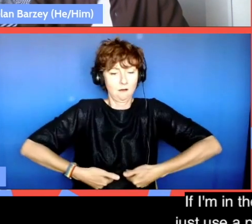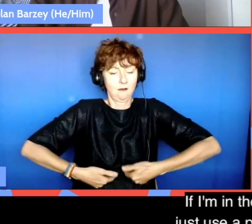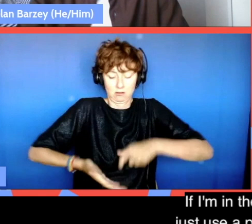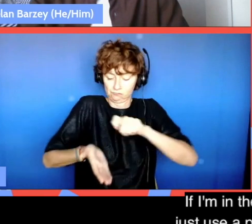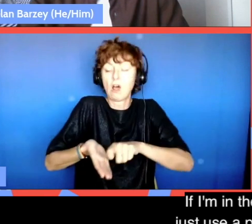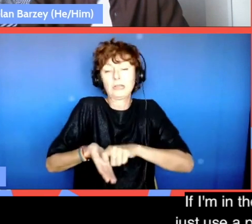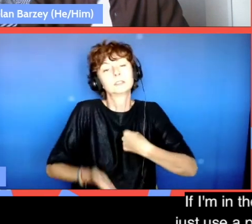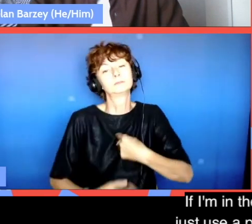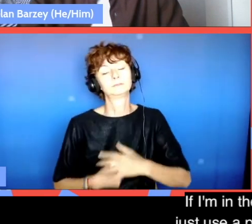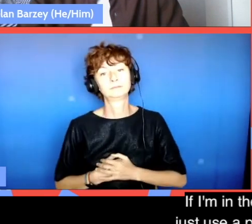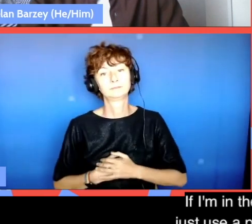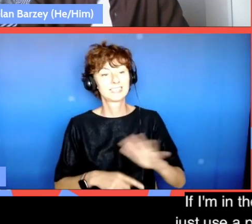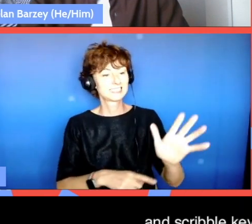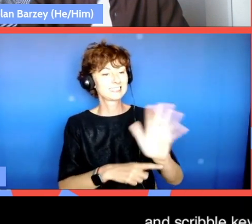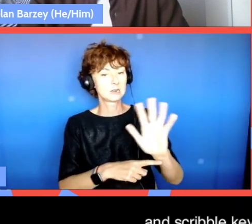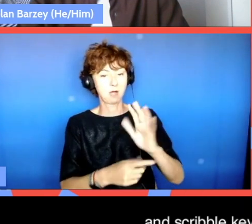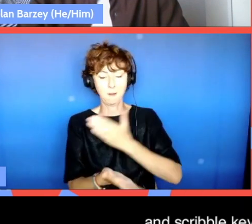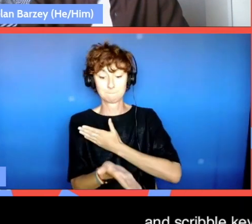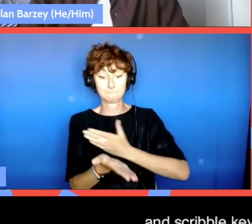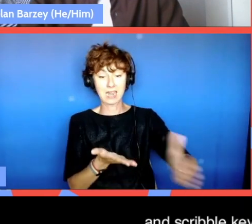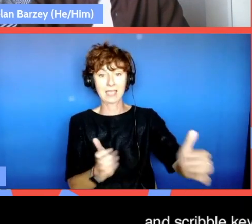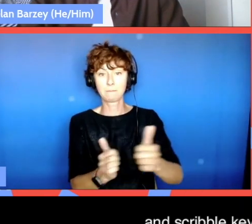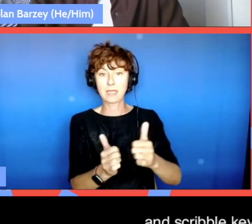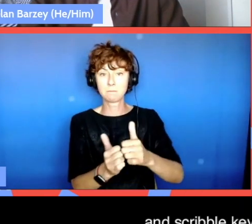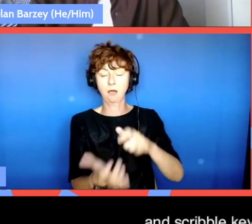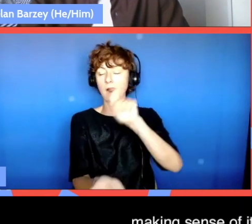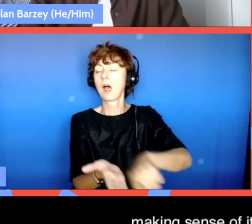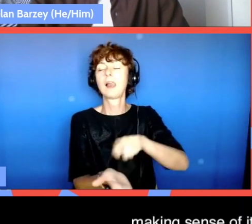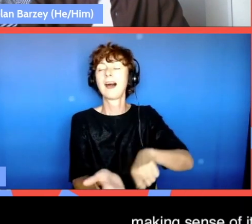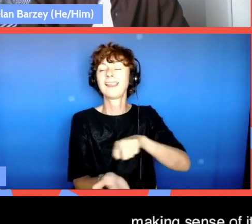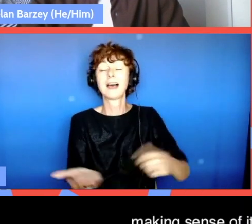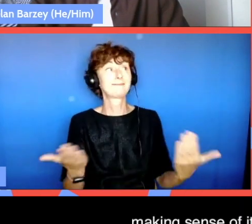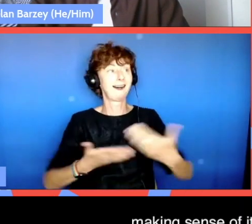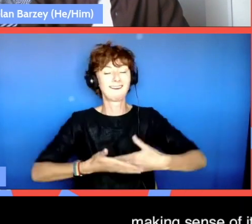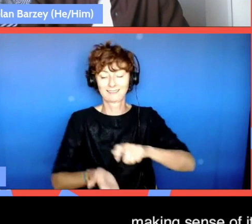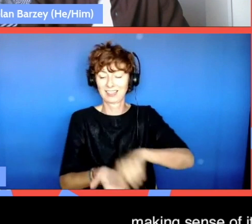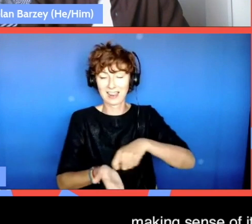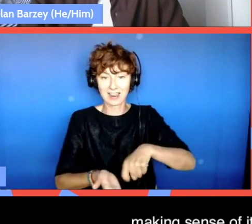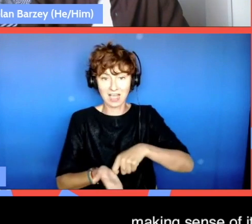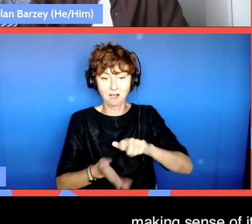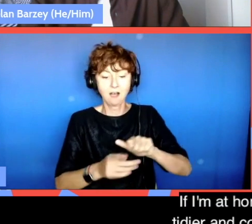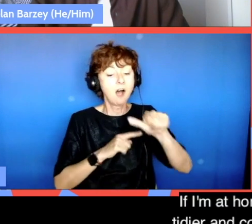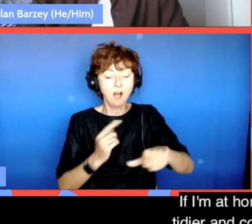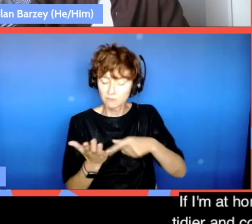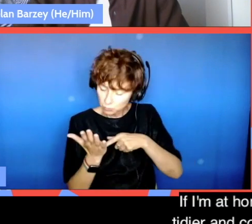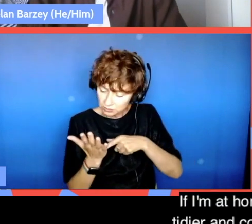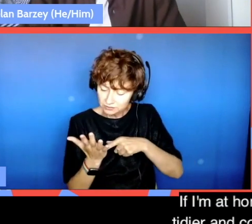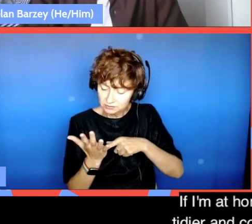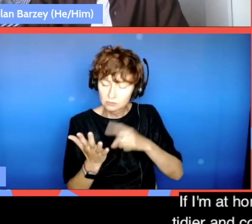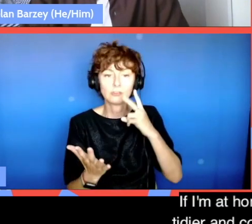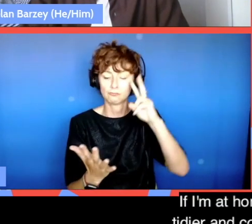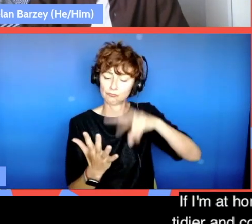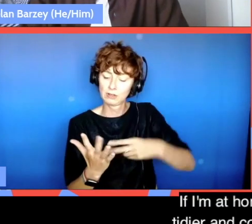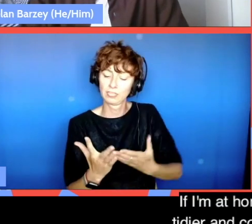the cinema, I'll just use a plain notebook and scribble keywords in the dark, making sense of it after the screening. If I'm at home, I'm